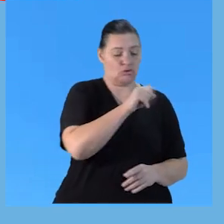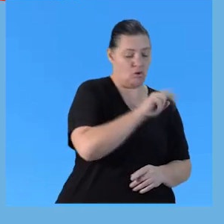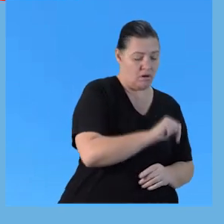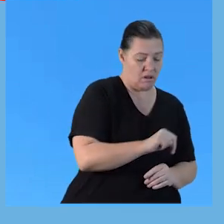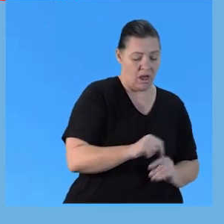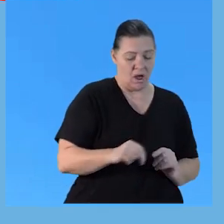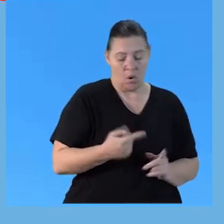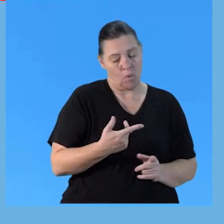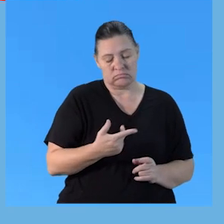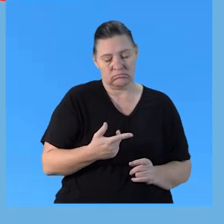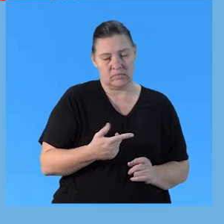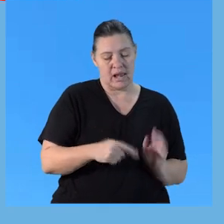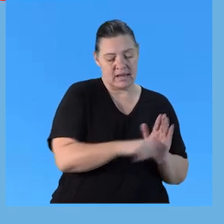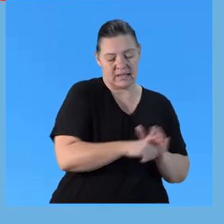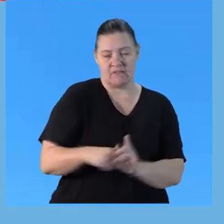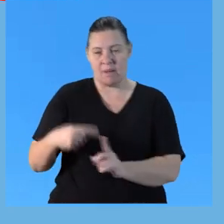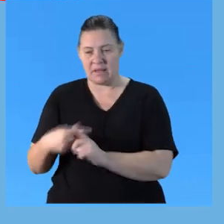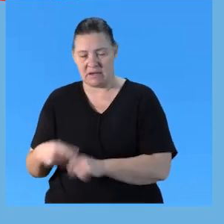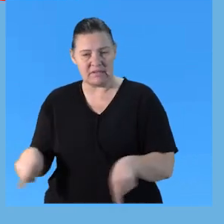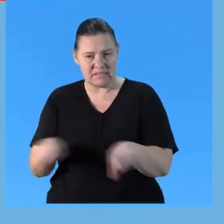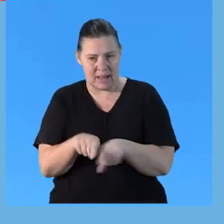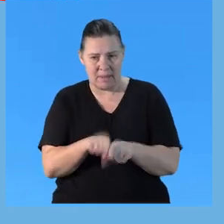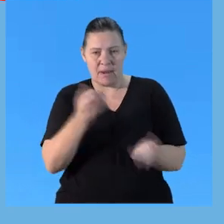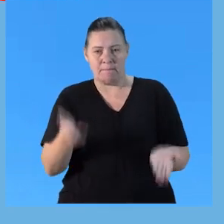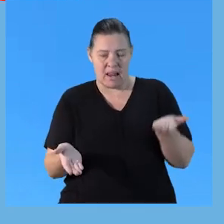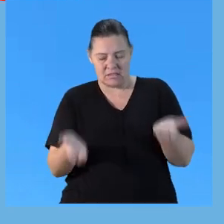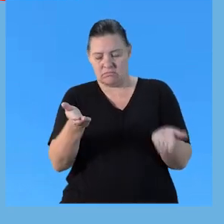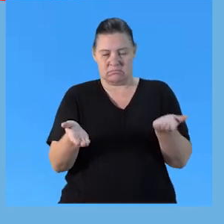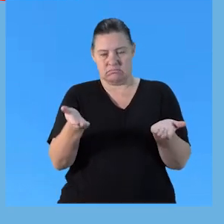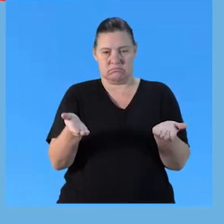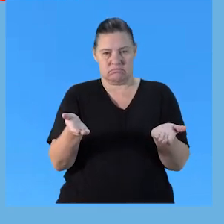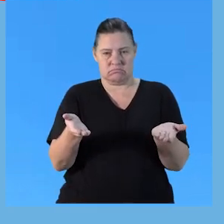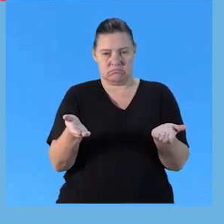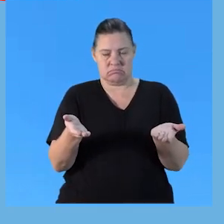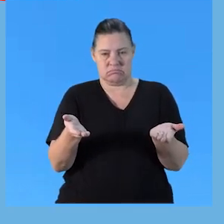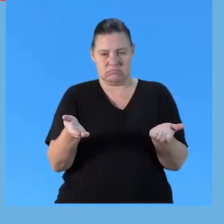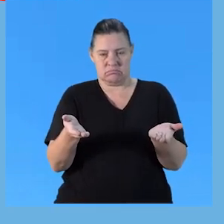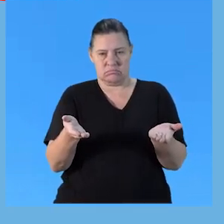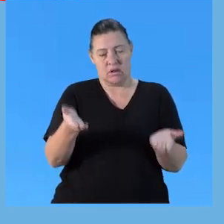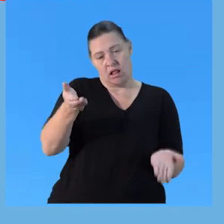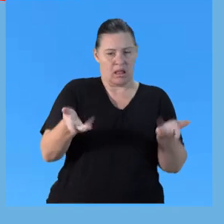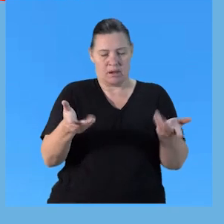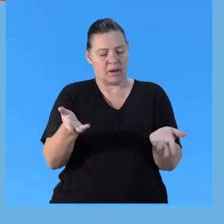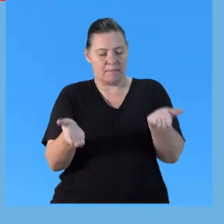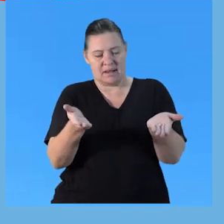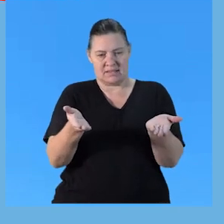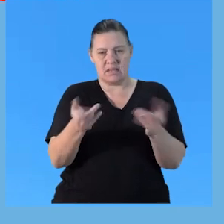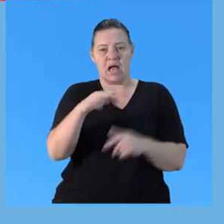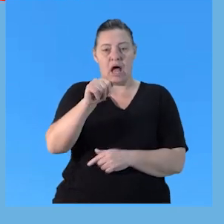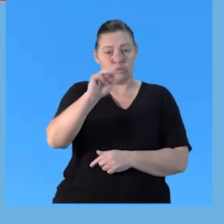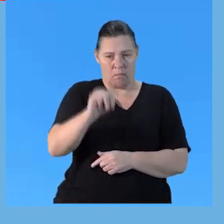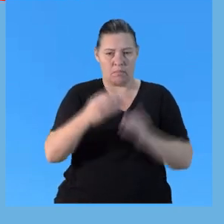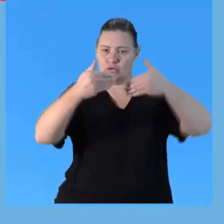current flowing in the circuit. So basically the switch is now allowing us to open it and to close it in order to control the